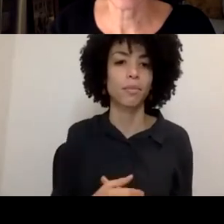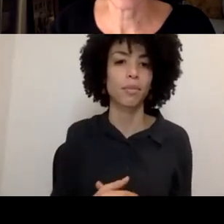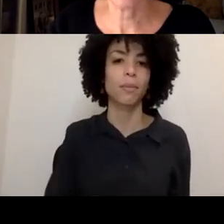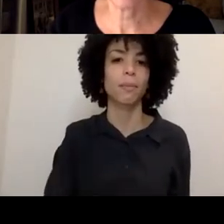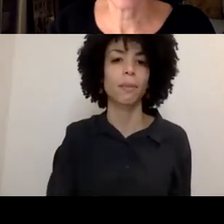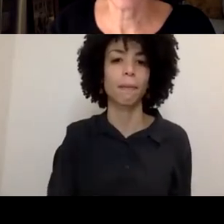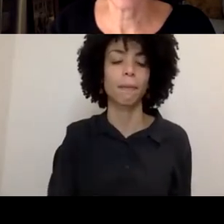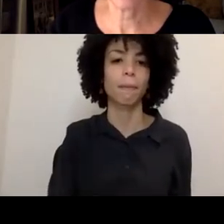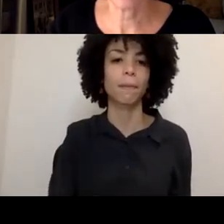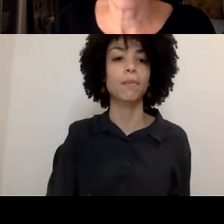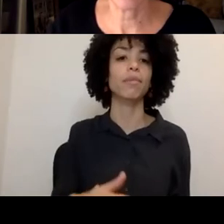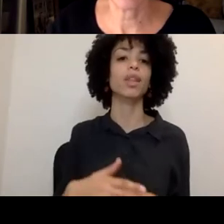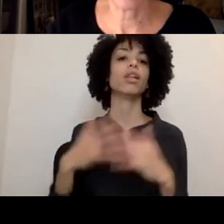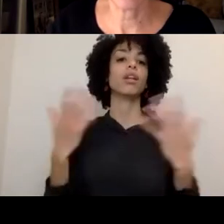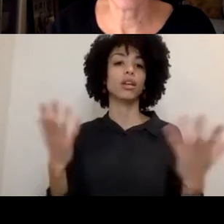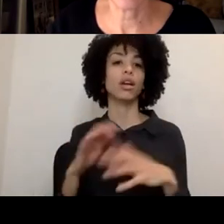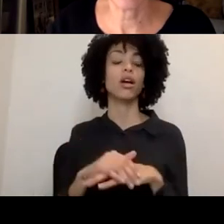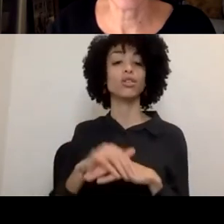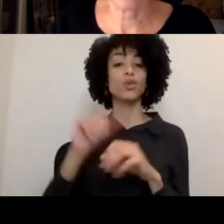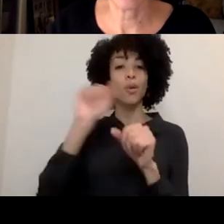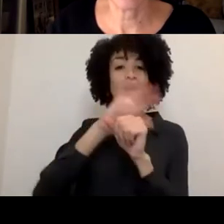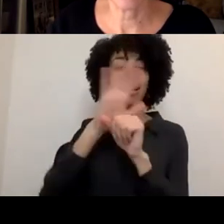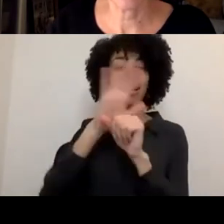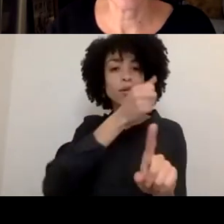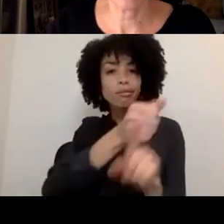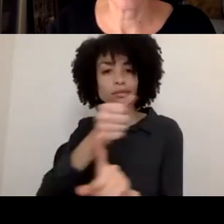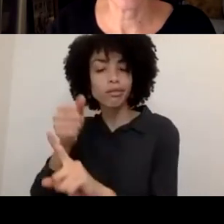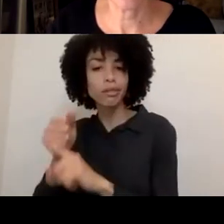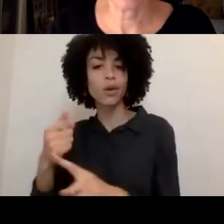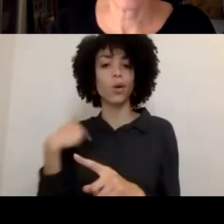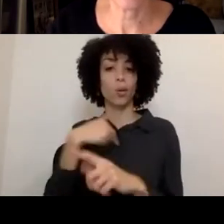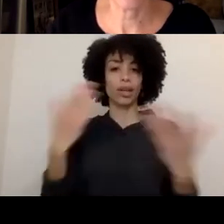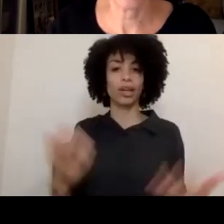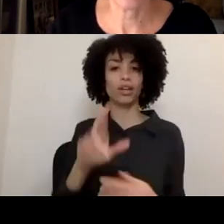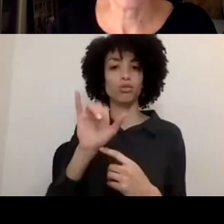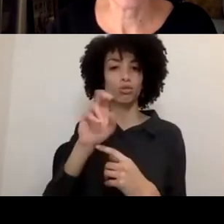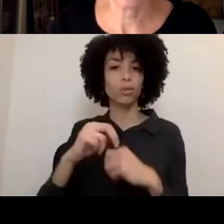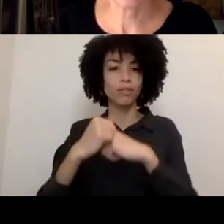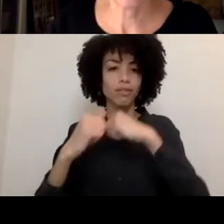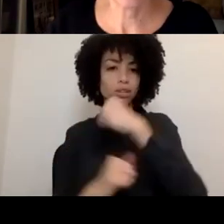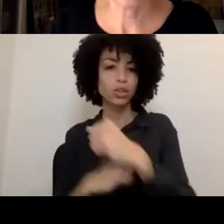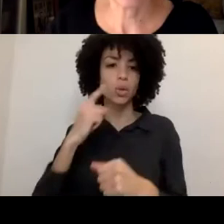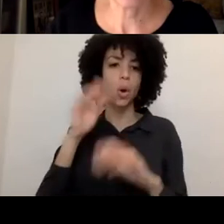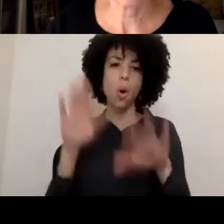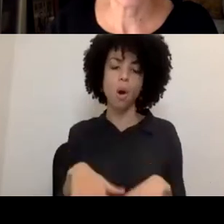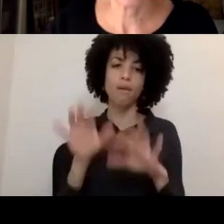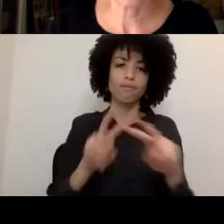hope you'll join me in welcoming Asian American Arts Alliance and our panelists, and welcome Lisa. Thank you.